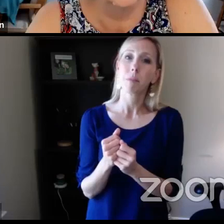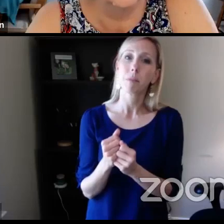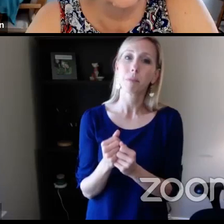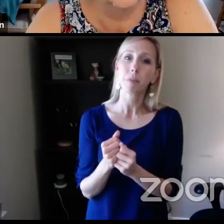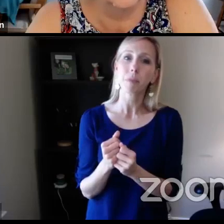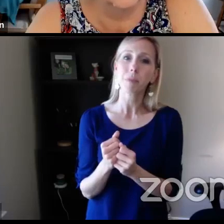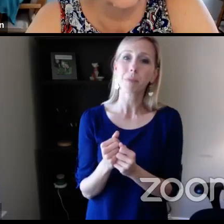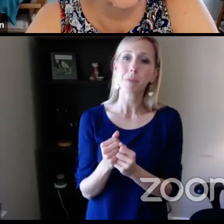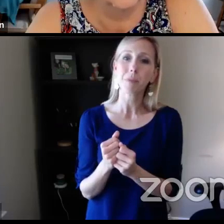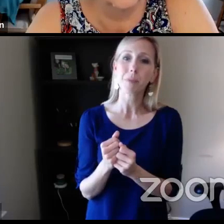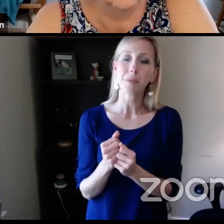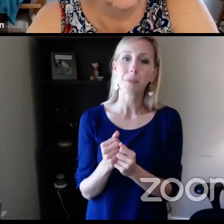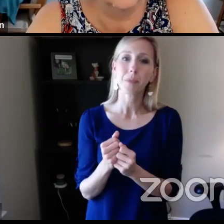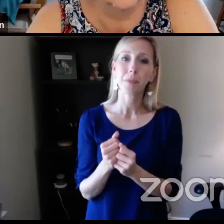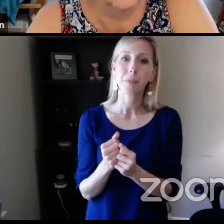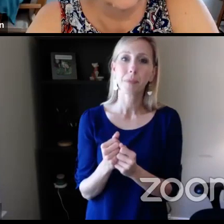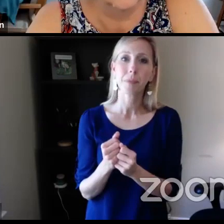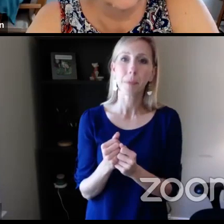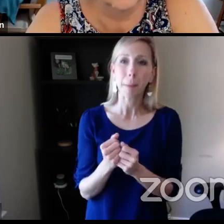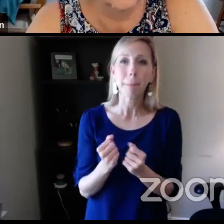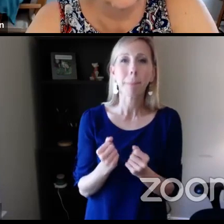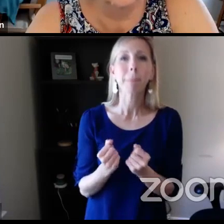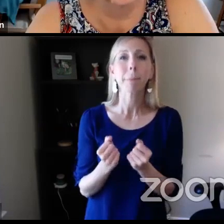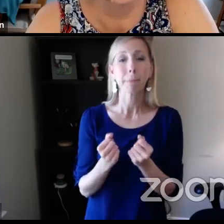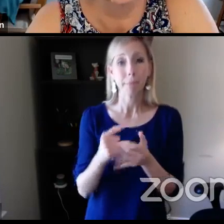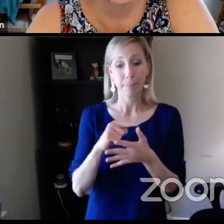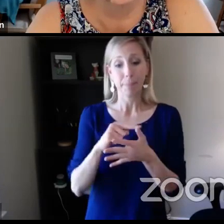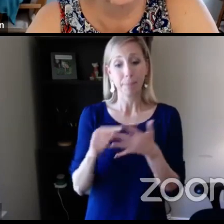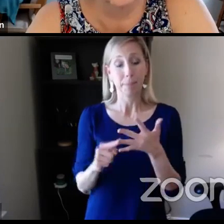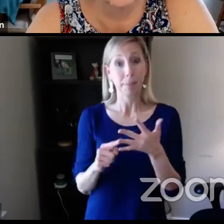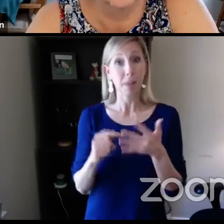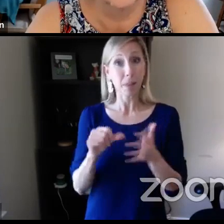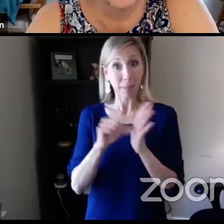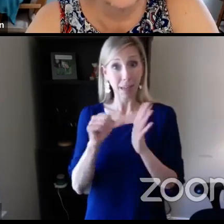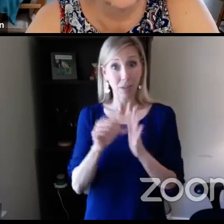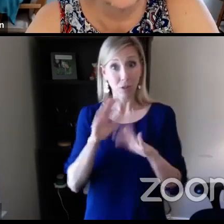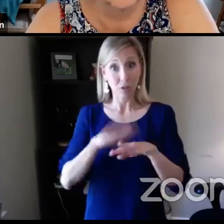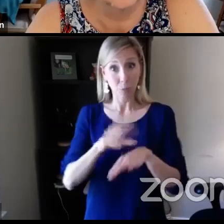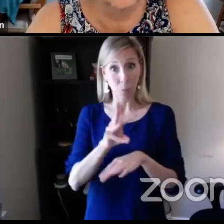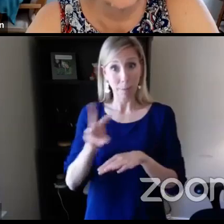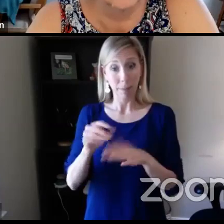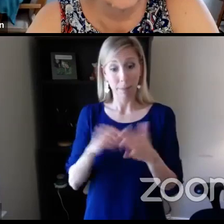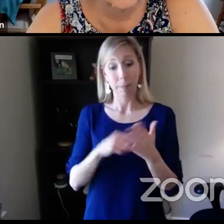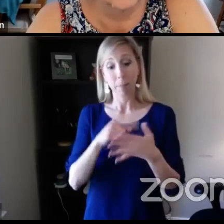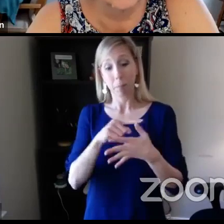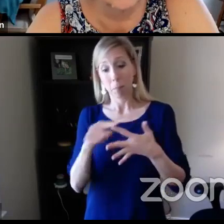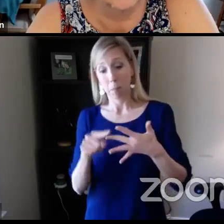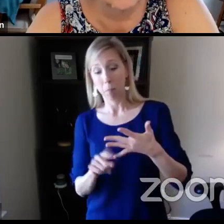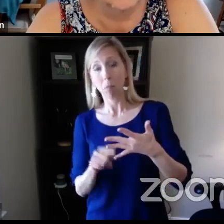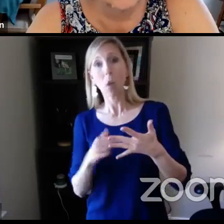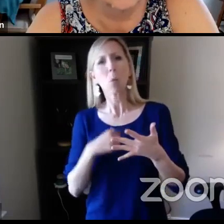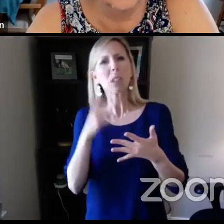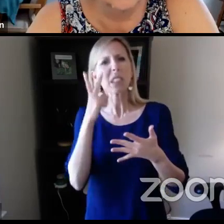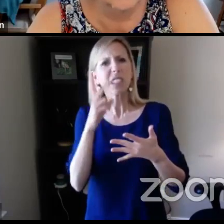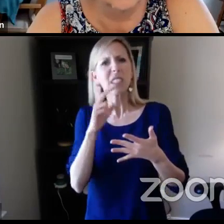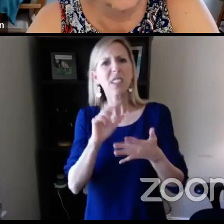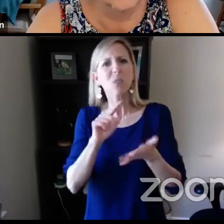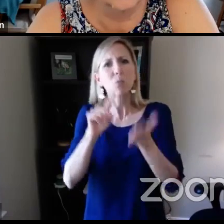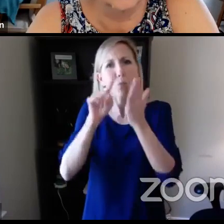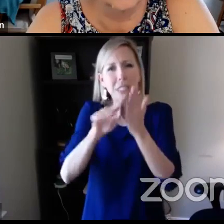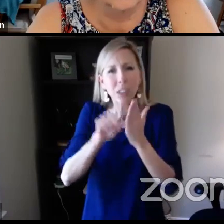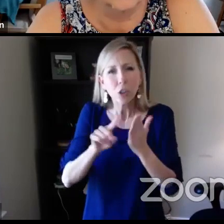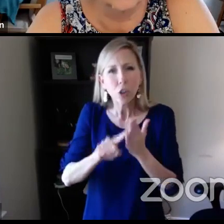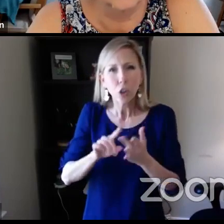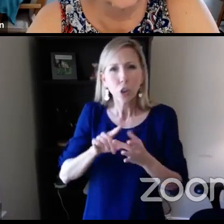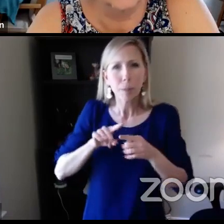many of the pages are research based. So they have lots of research and